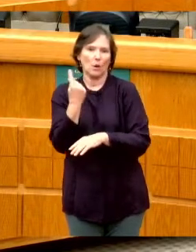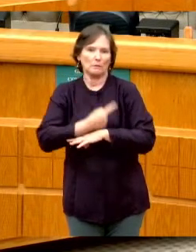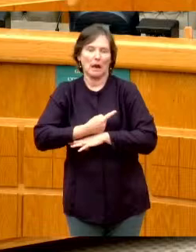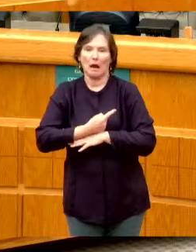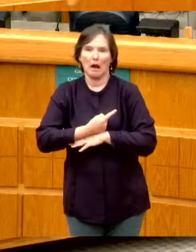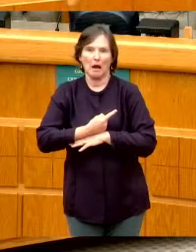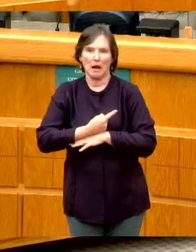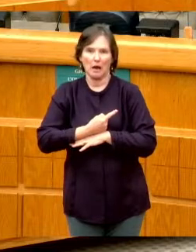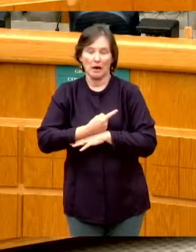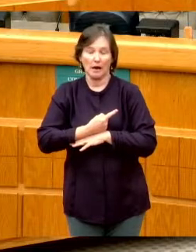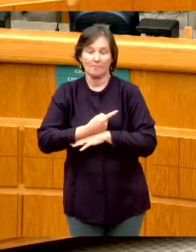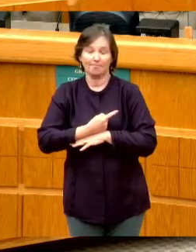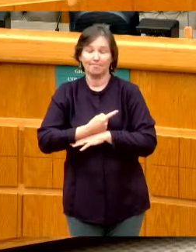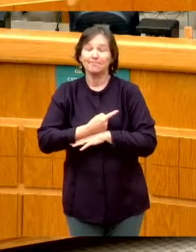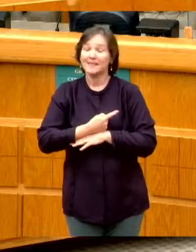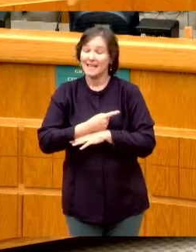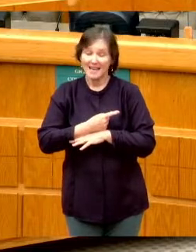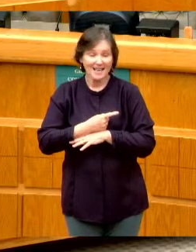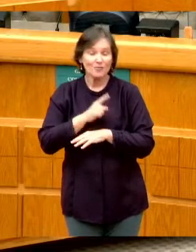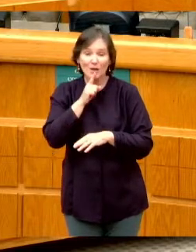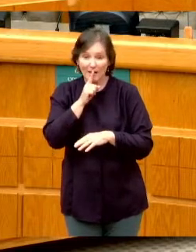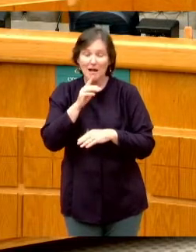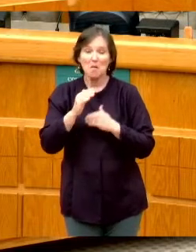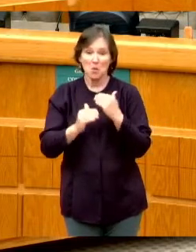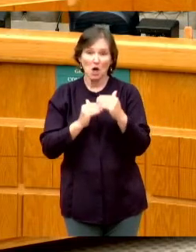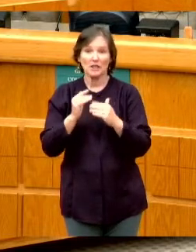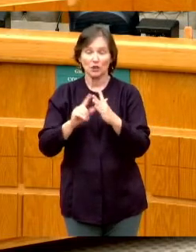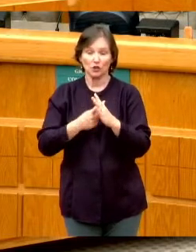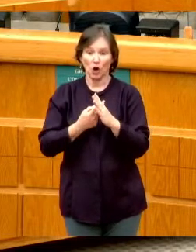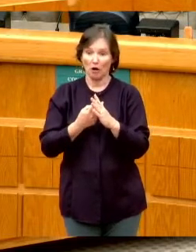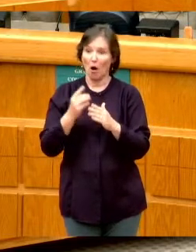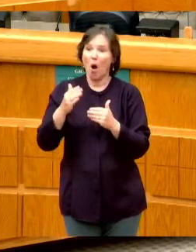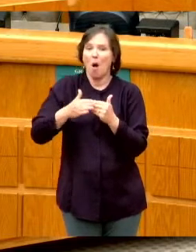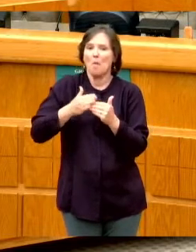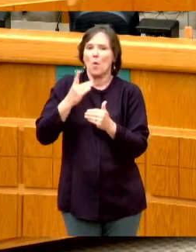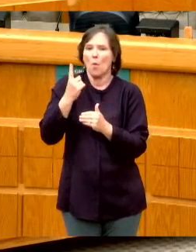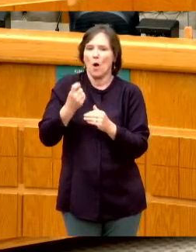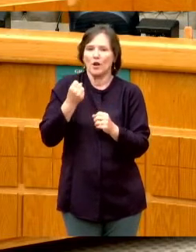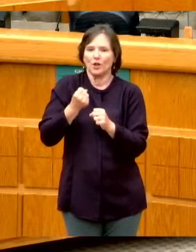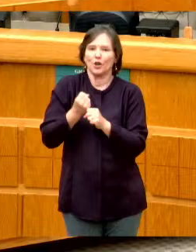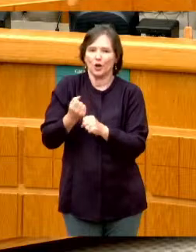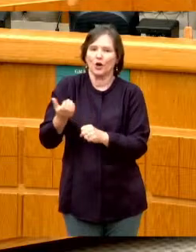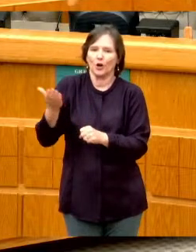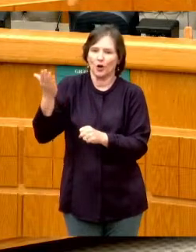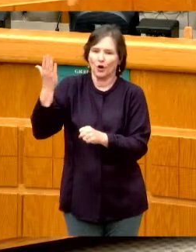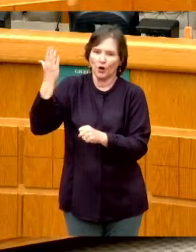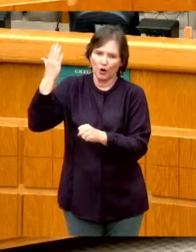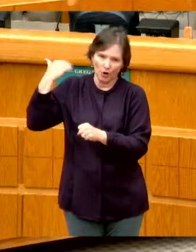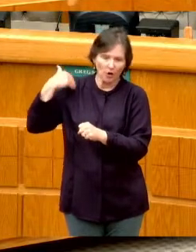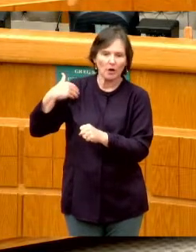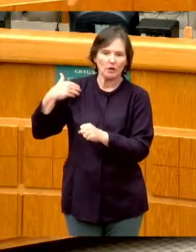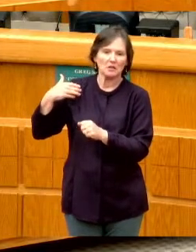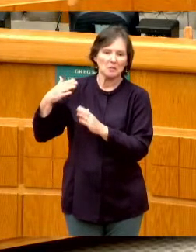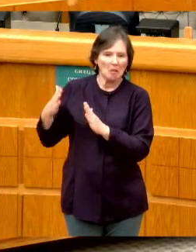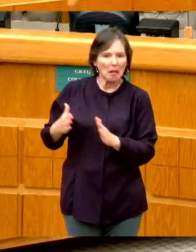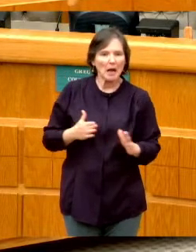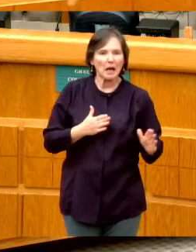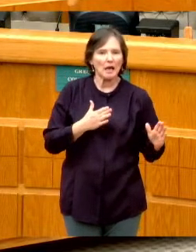is actually a process that began almost a year ago in its planning. And